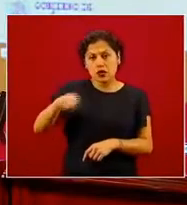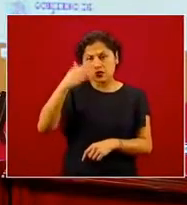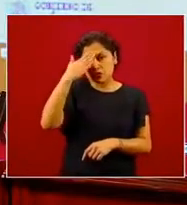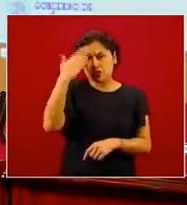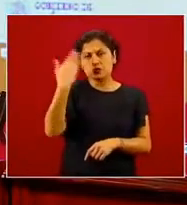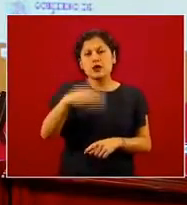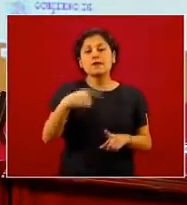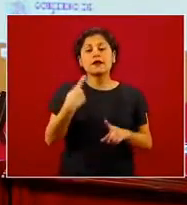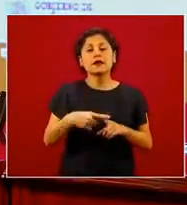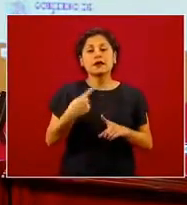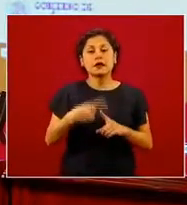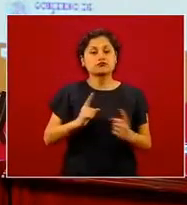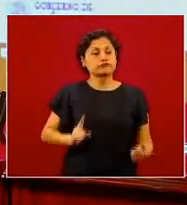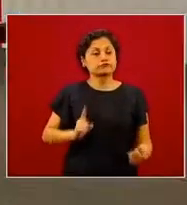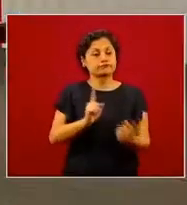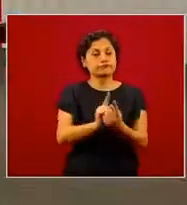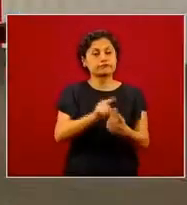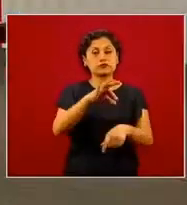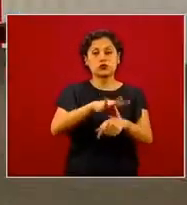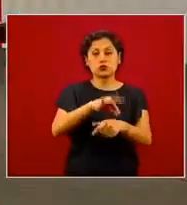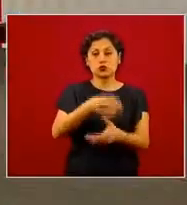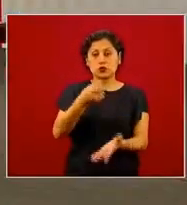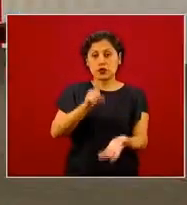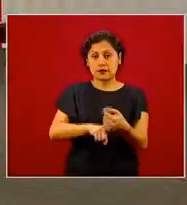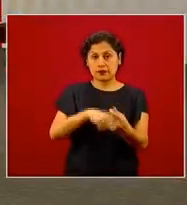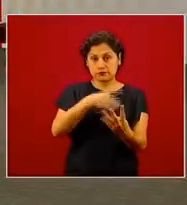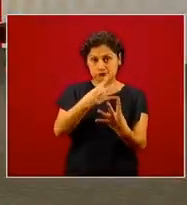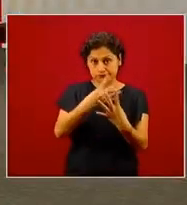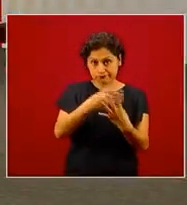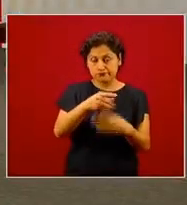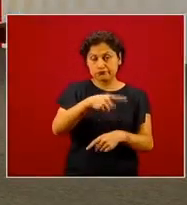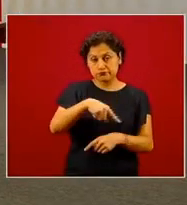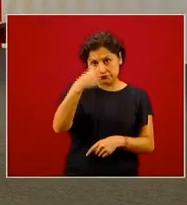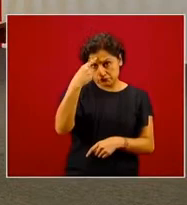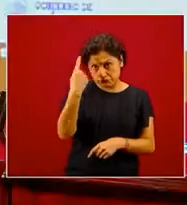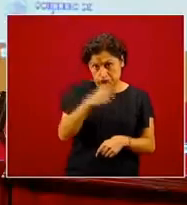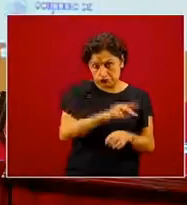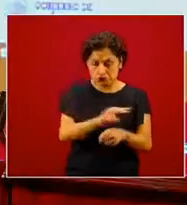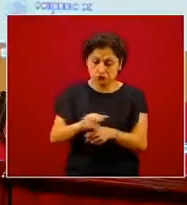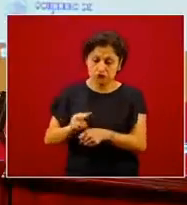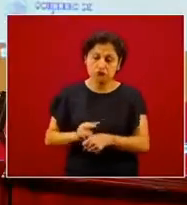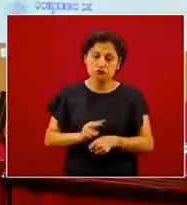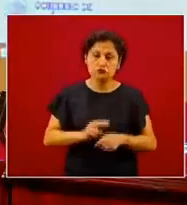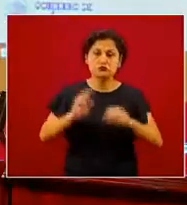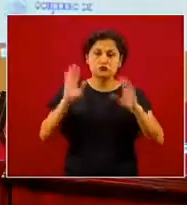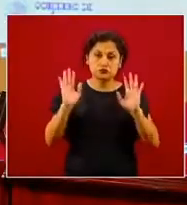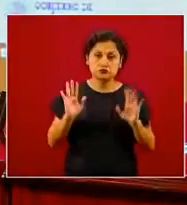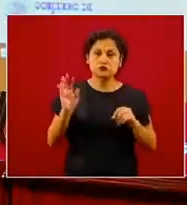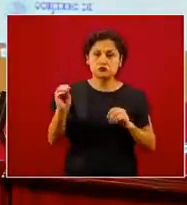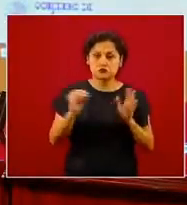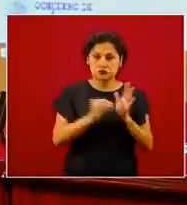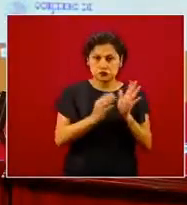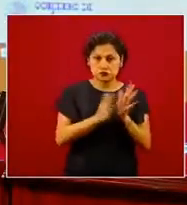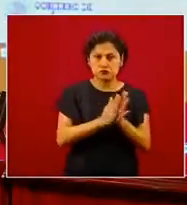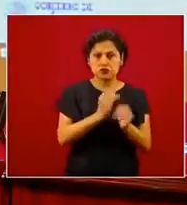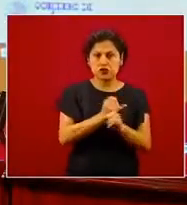results. So that's information that we're probably going to have to request directly from Mexico City for their